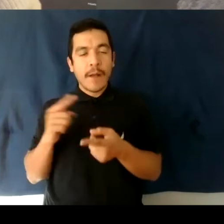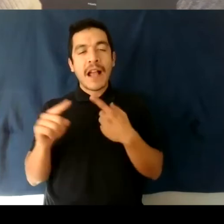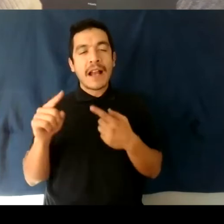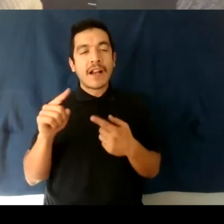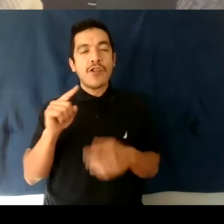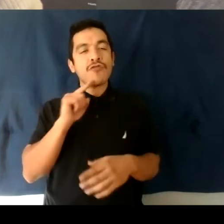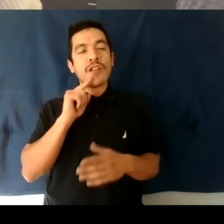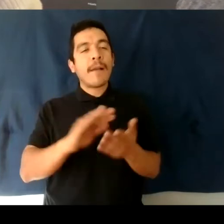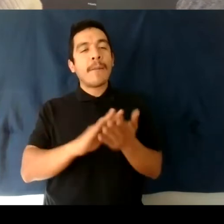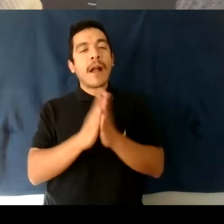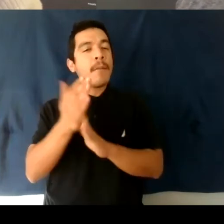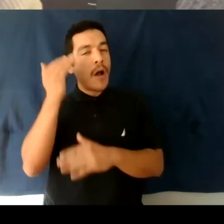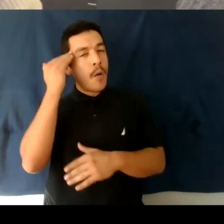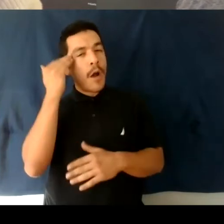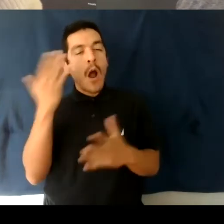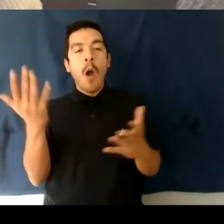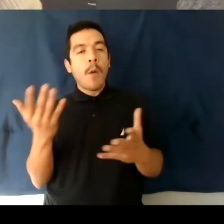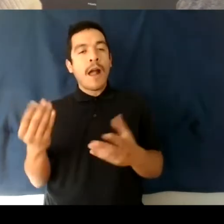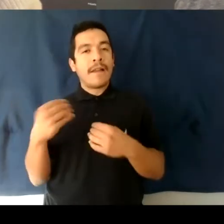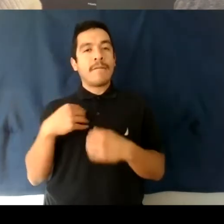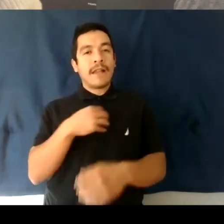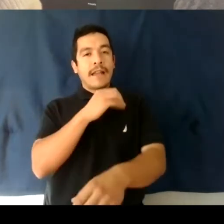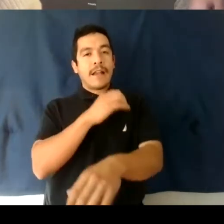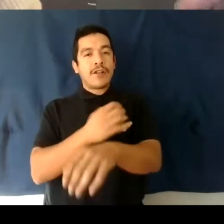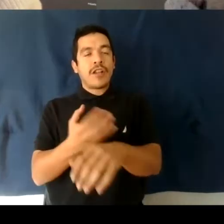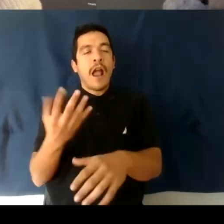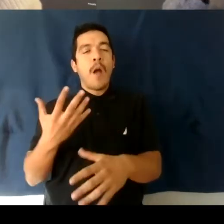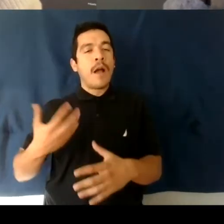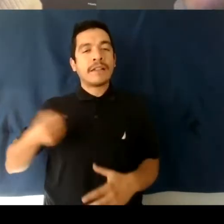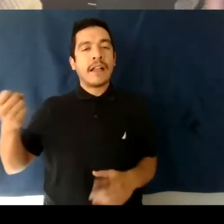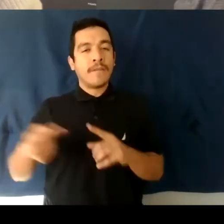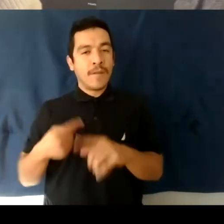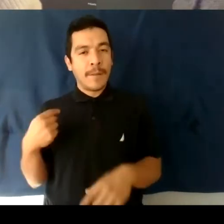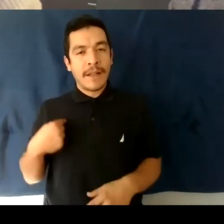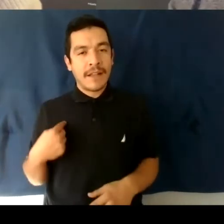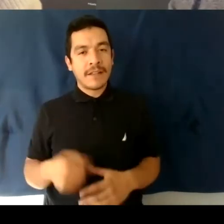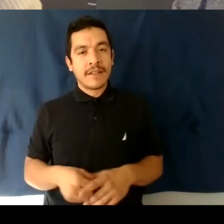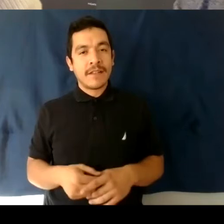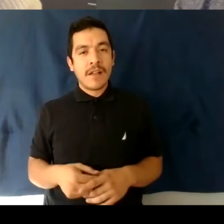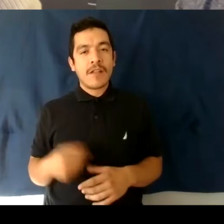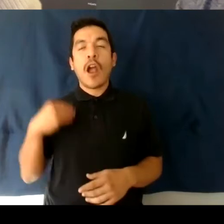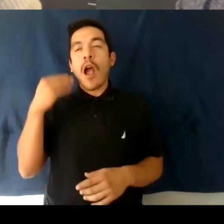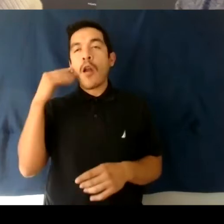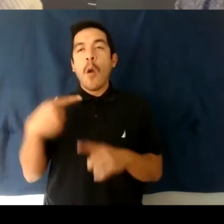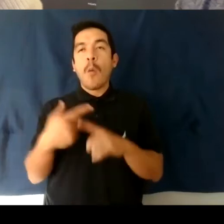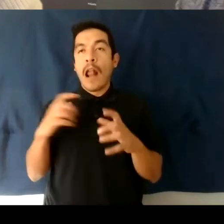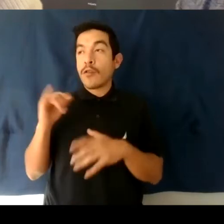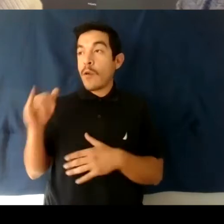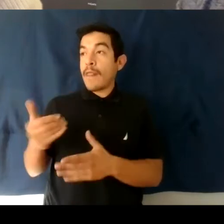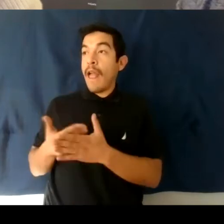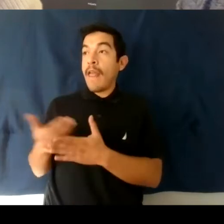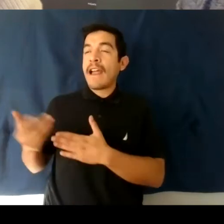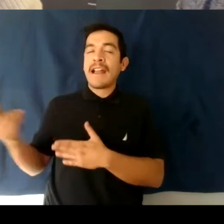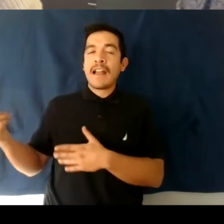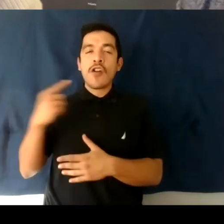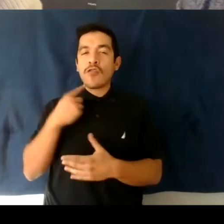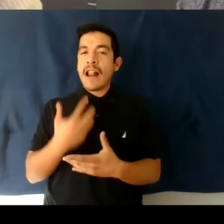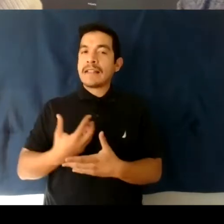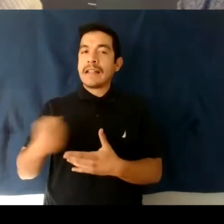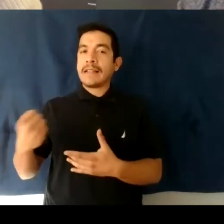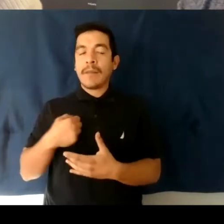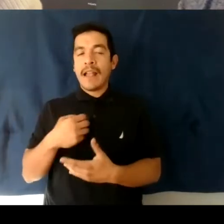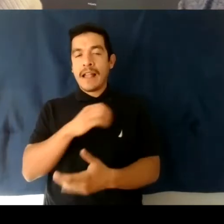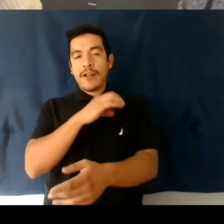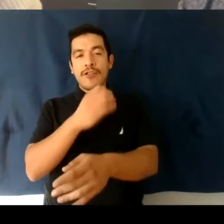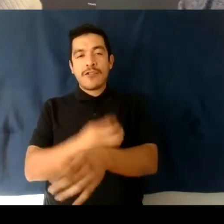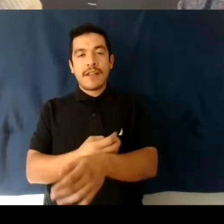aware, like, okay, when I have to do this thing, it drains a lot of my energy. So like being like thinking